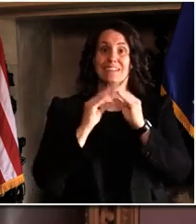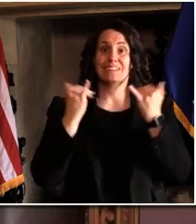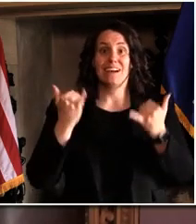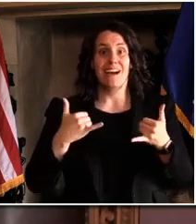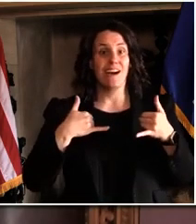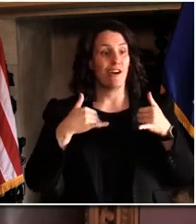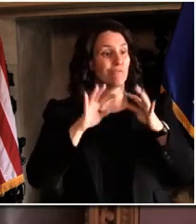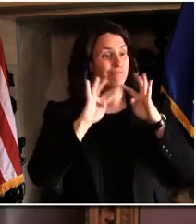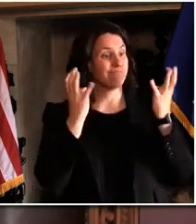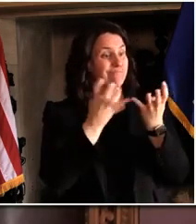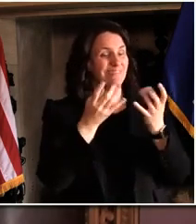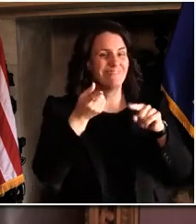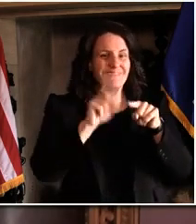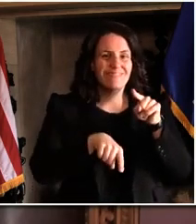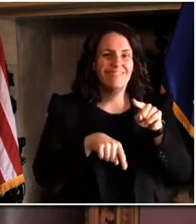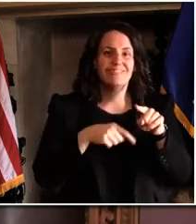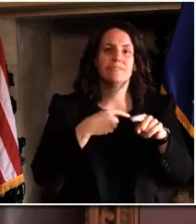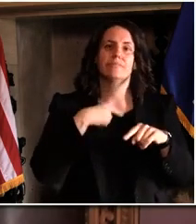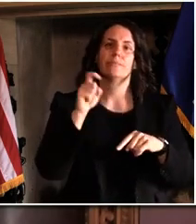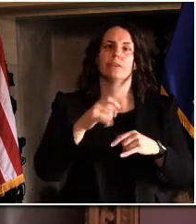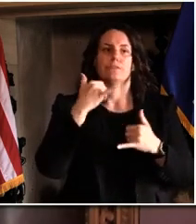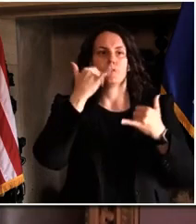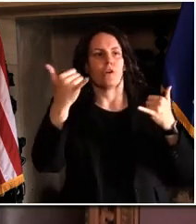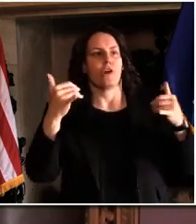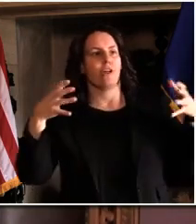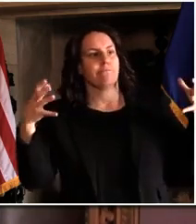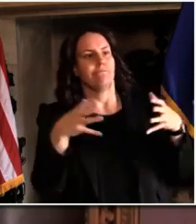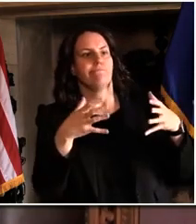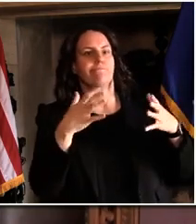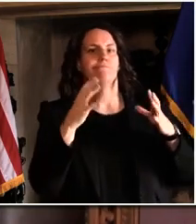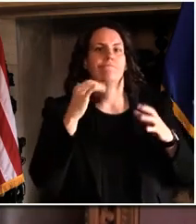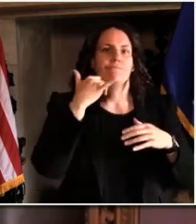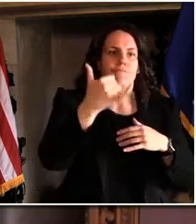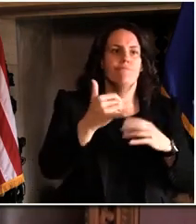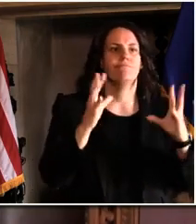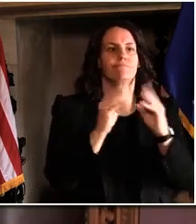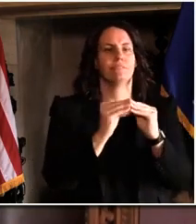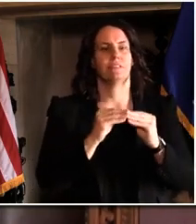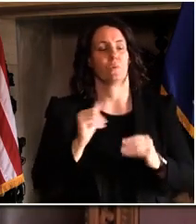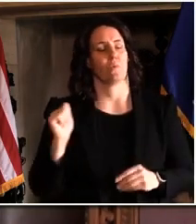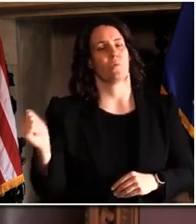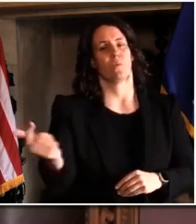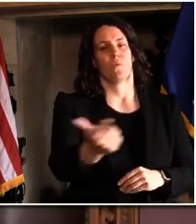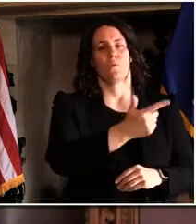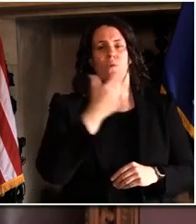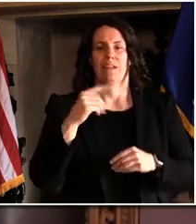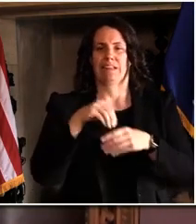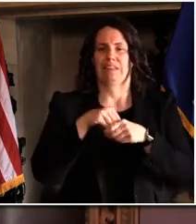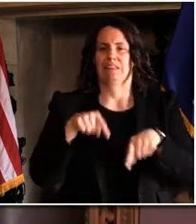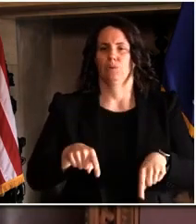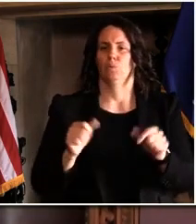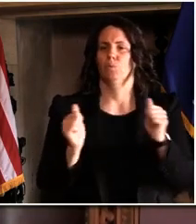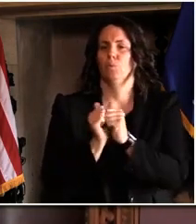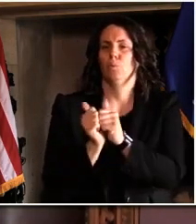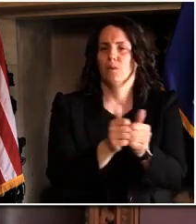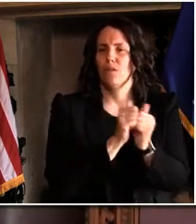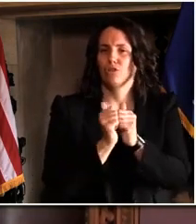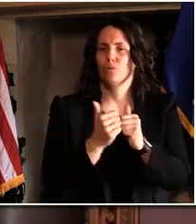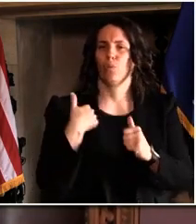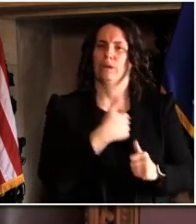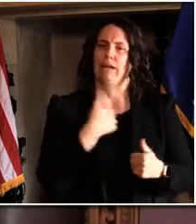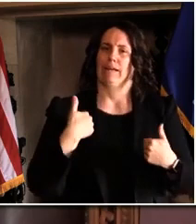that's a sacrifice we are asking of everybody in the state. Stay home and limit the number of people you have contact